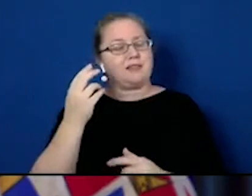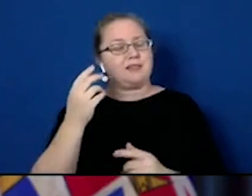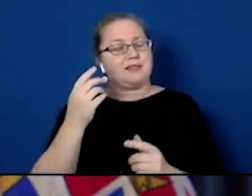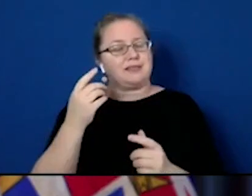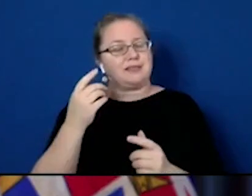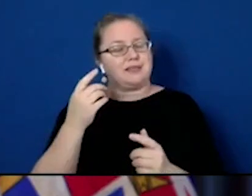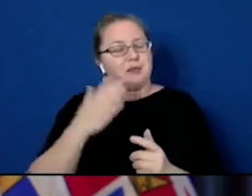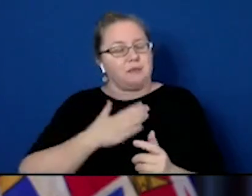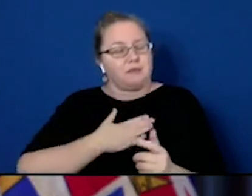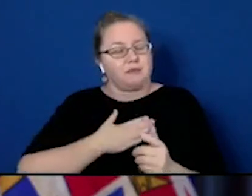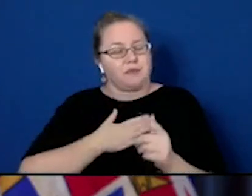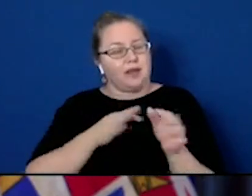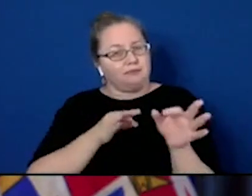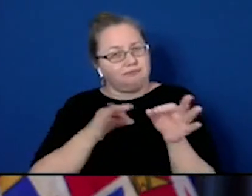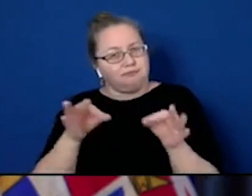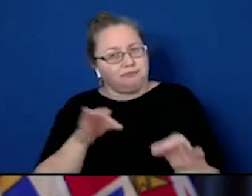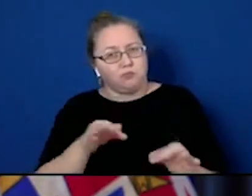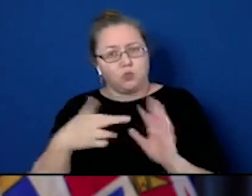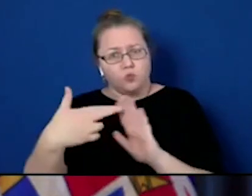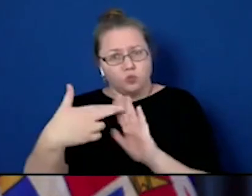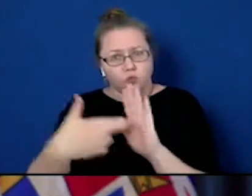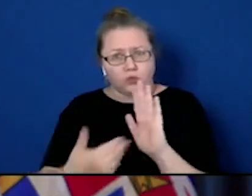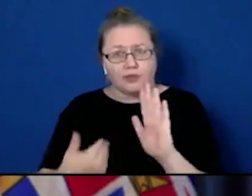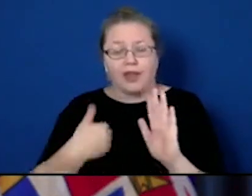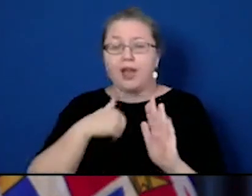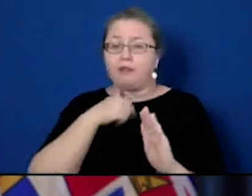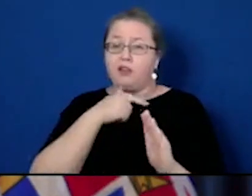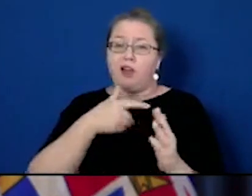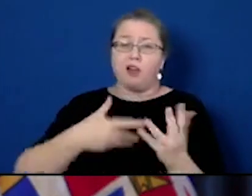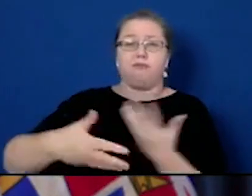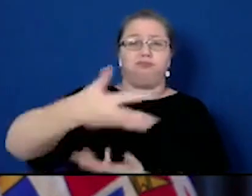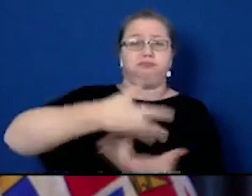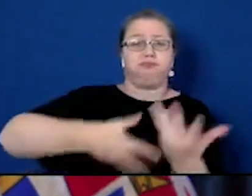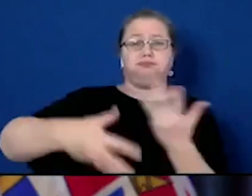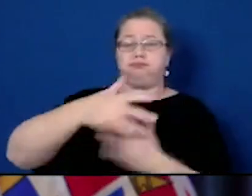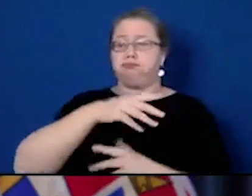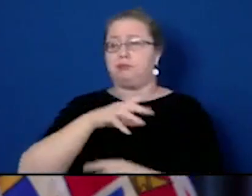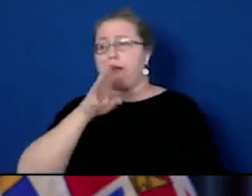sharing food and drinks, talking, kissing loudly,